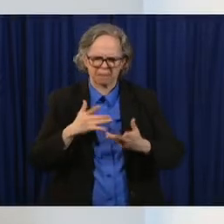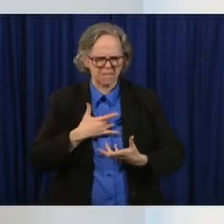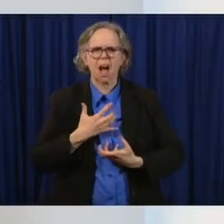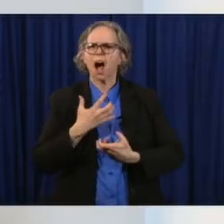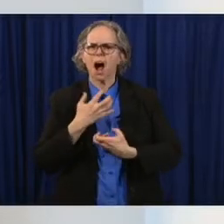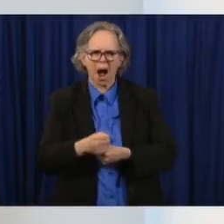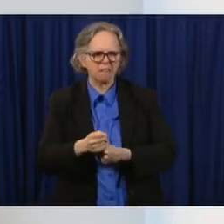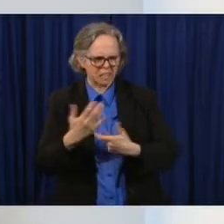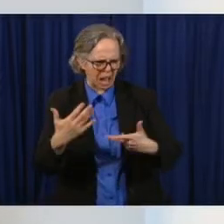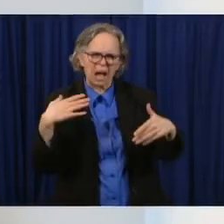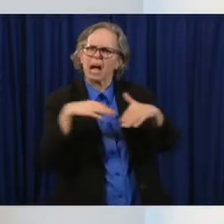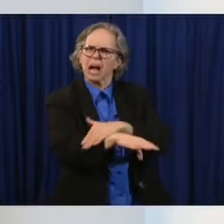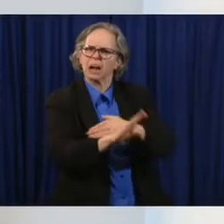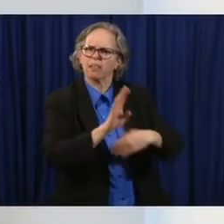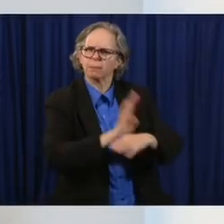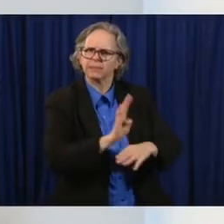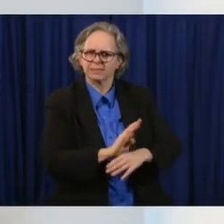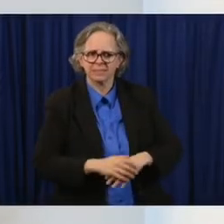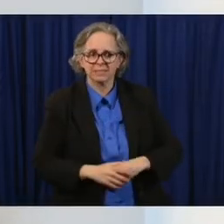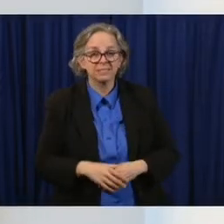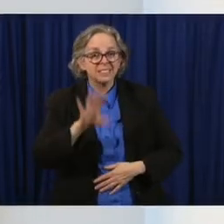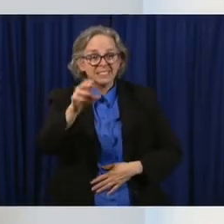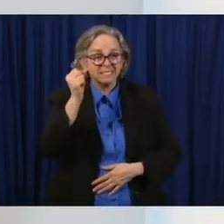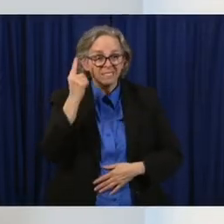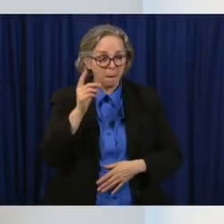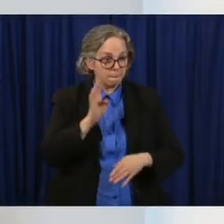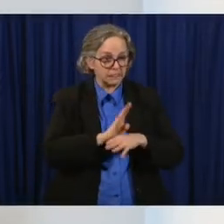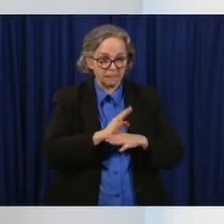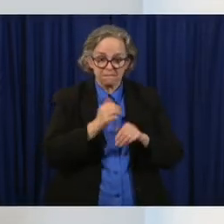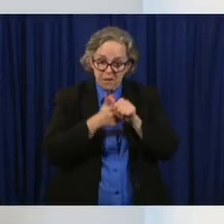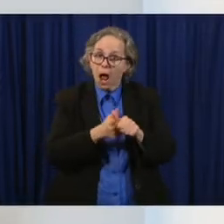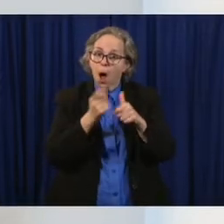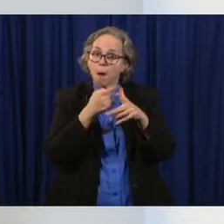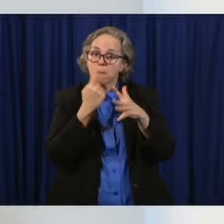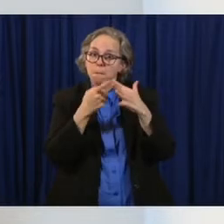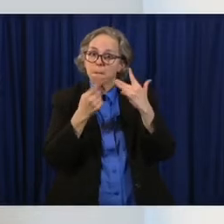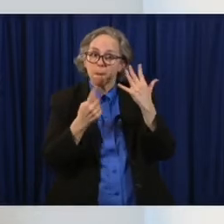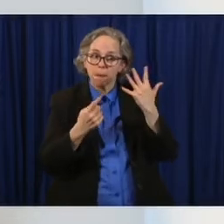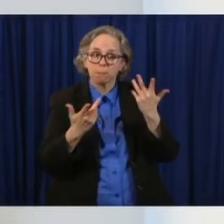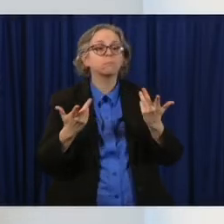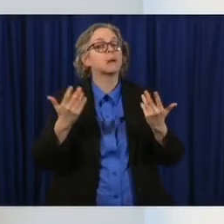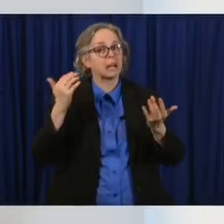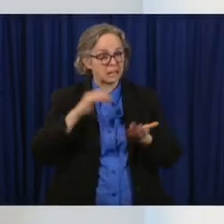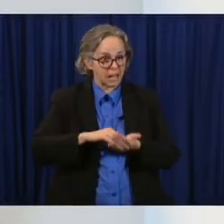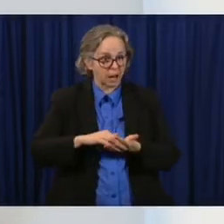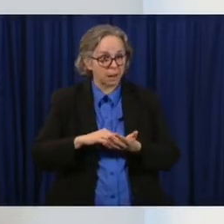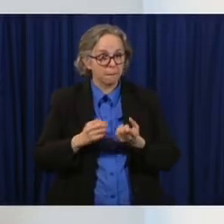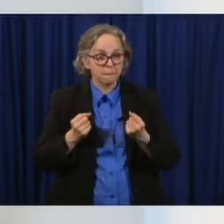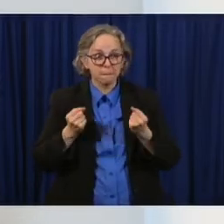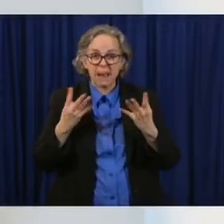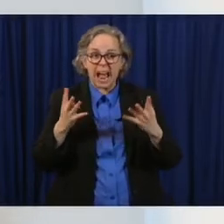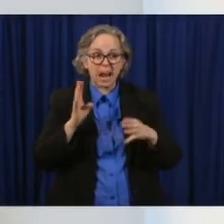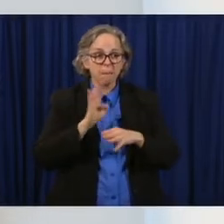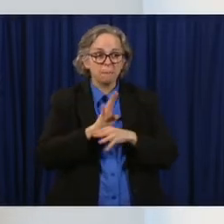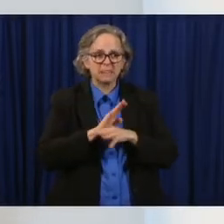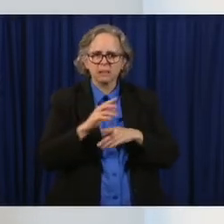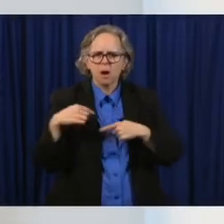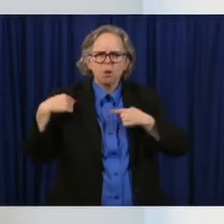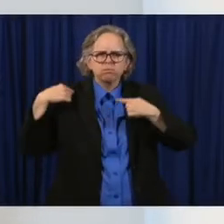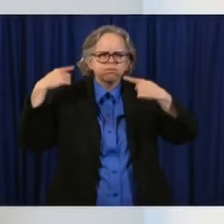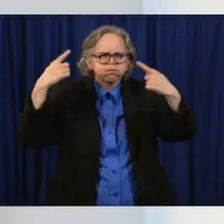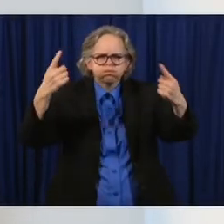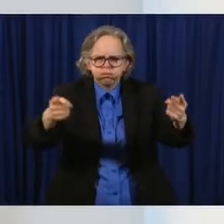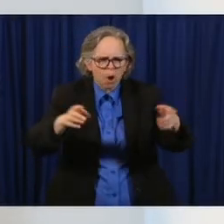if businesses follow these practices, and I want to reiterate, many businesses have been operating in Ohio all the way through this, from